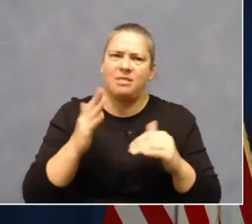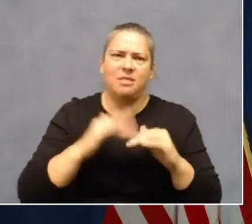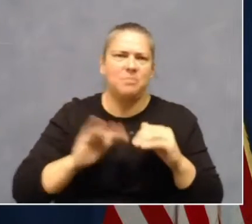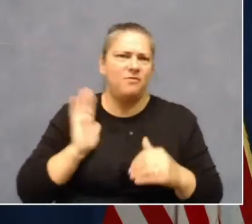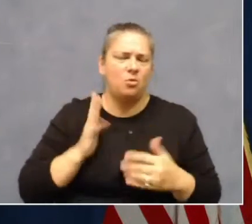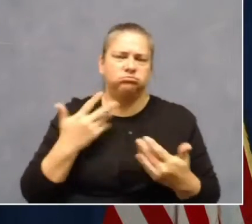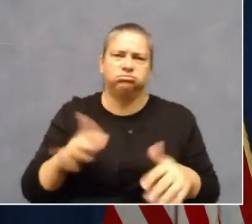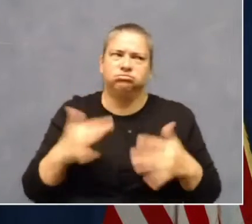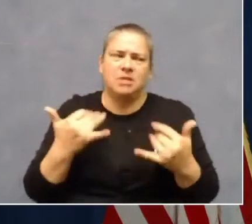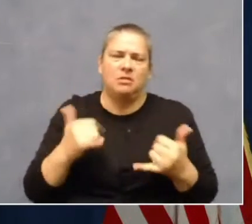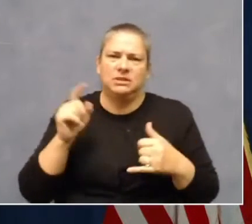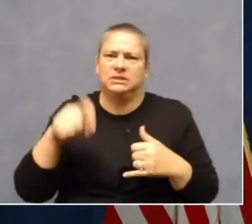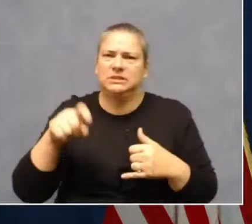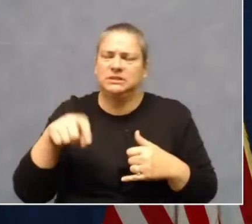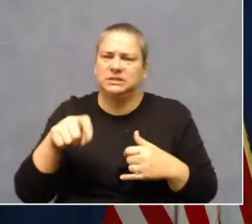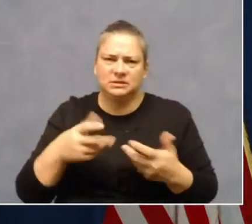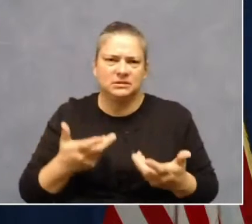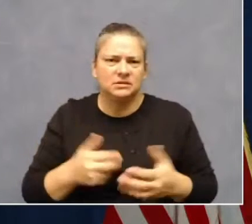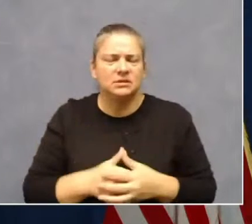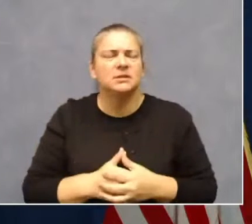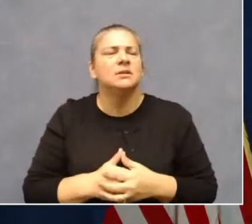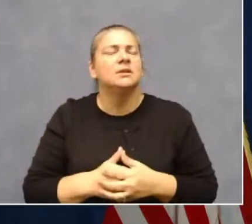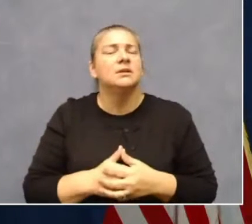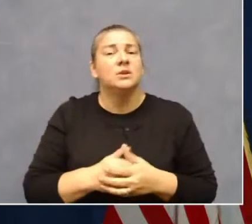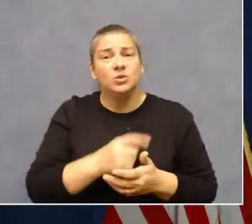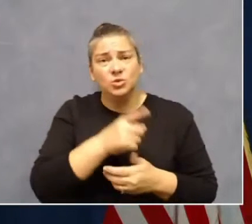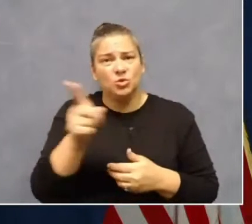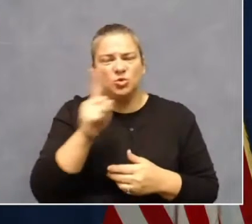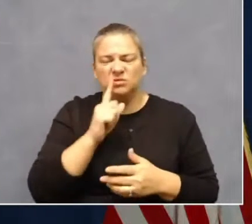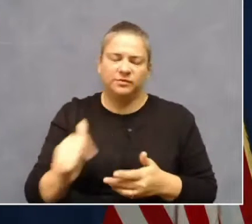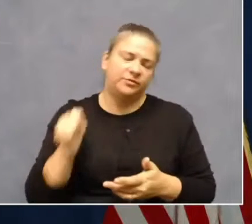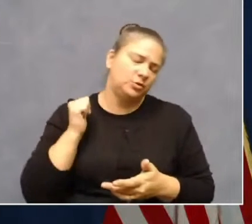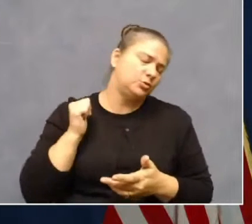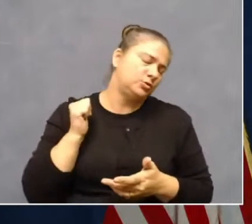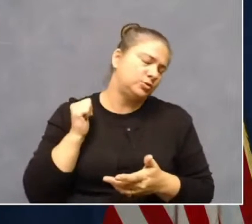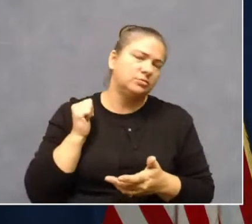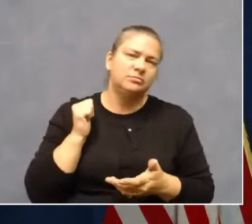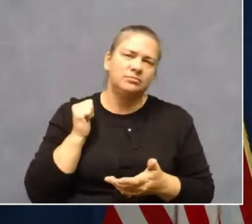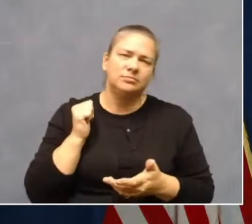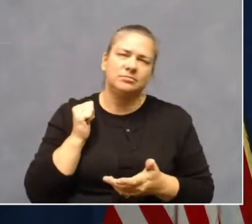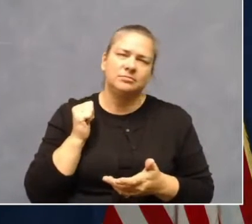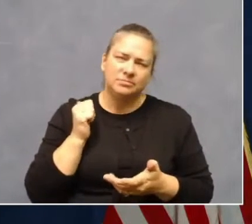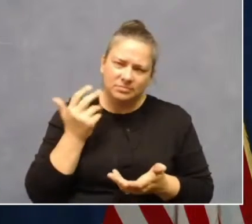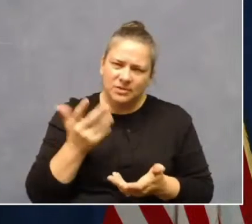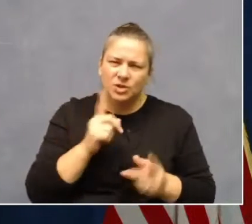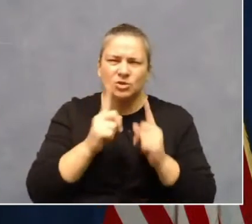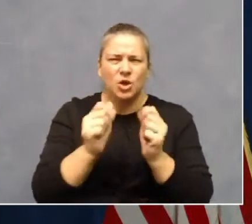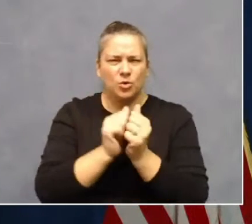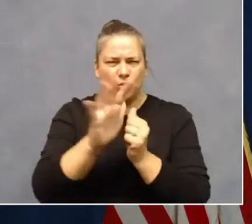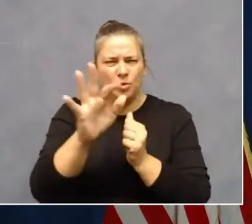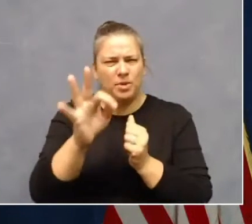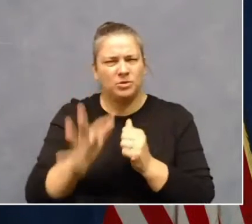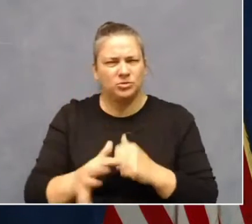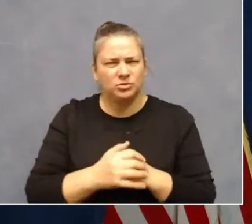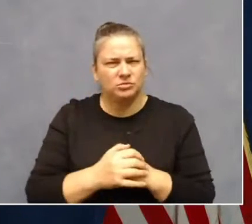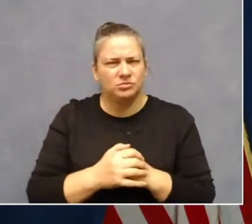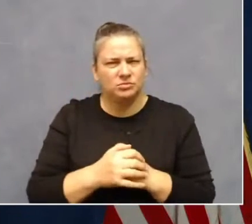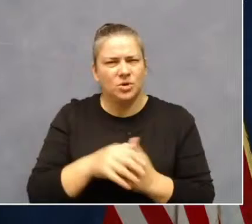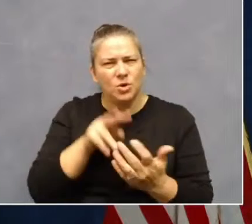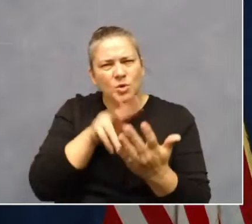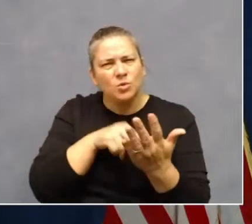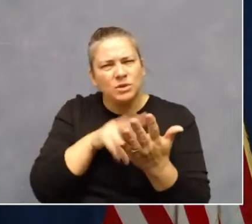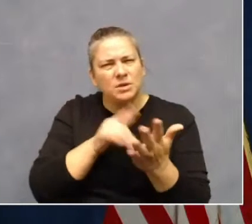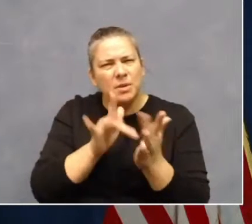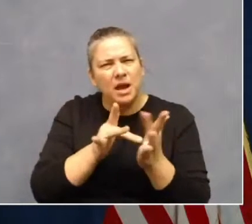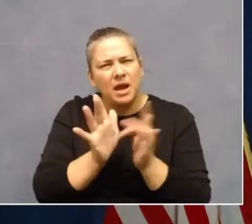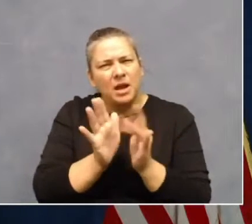who have refused, talk to your minister, read your Bible.